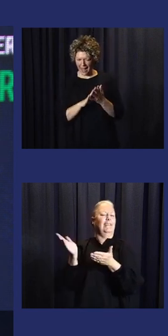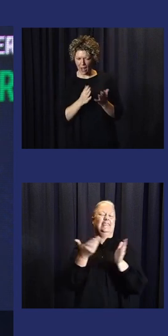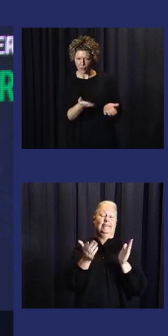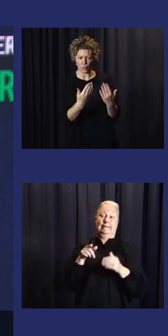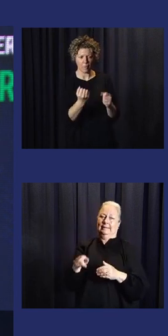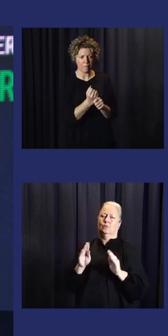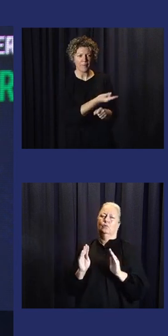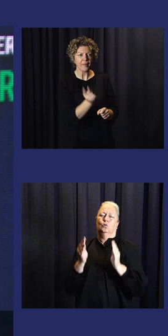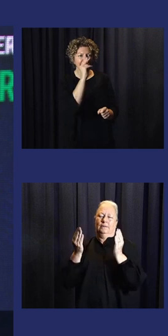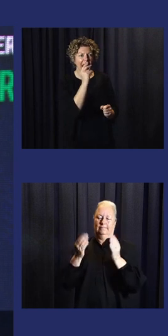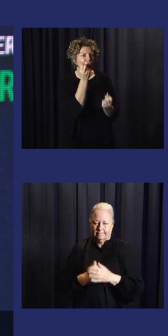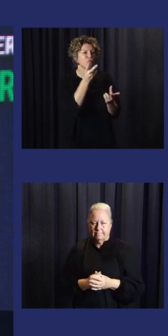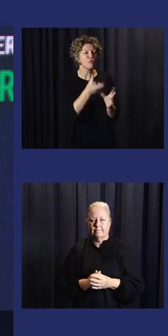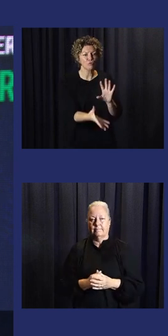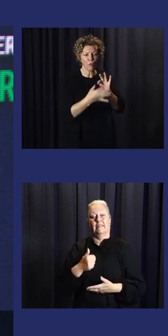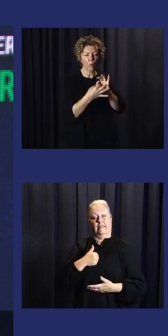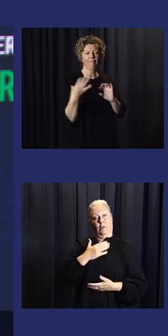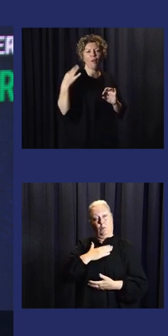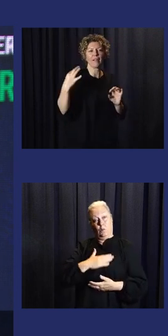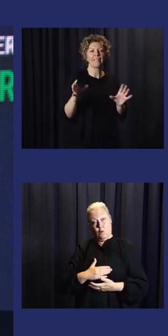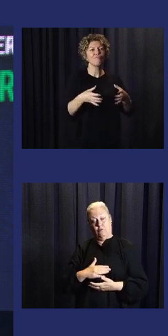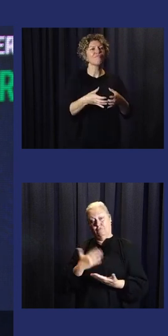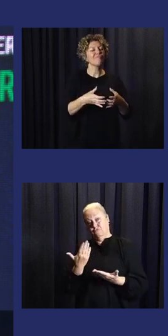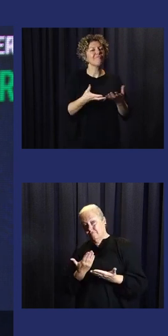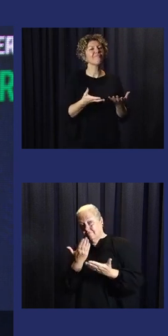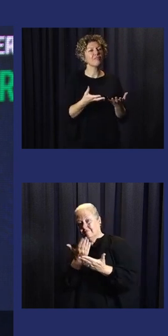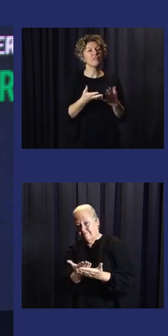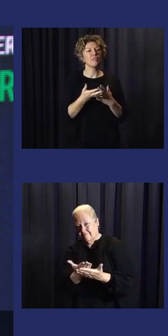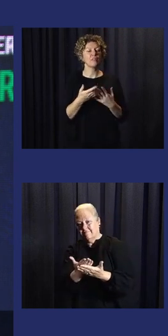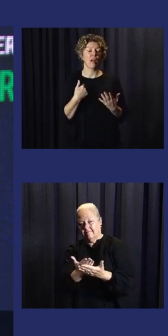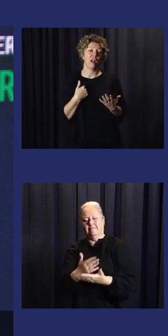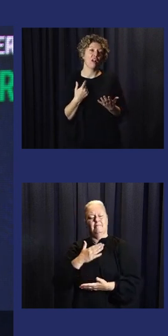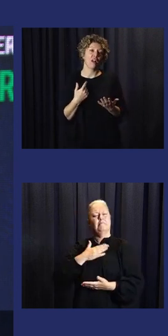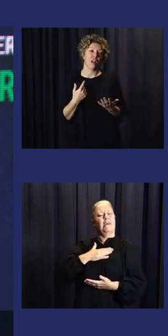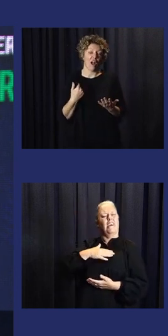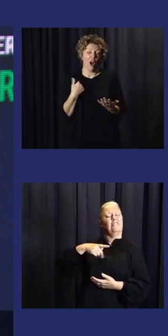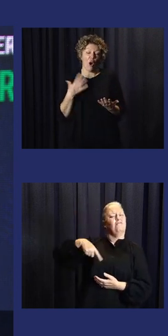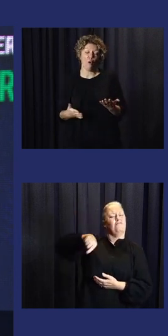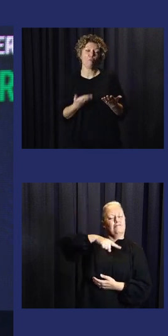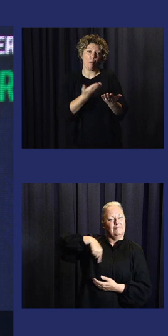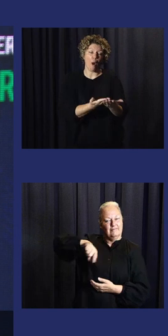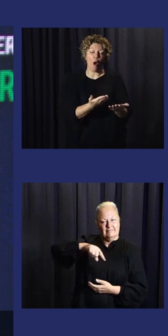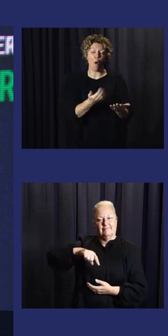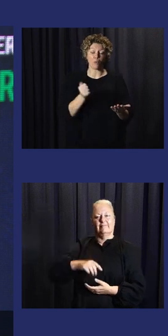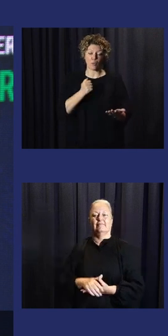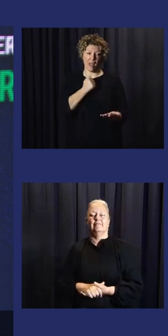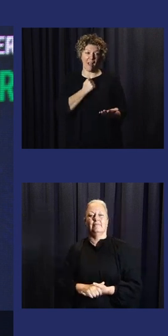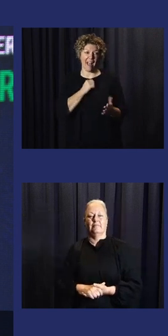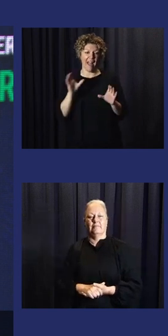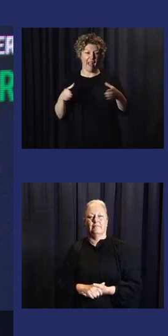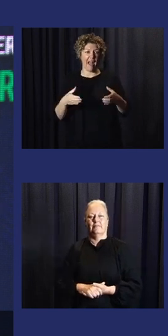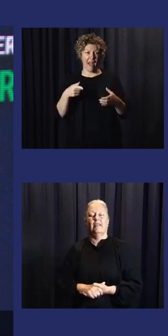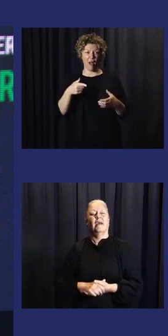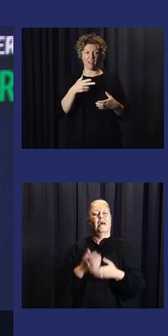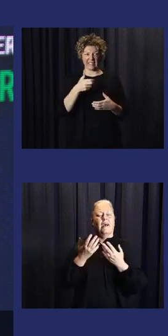generation. I would like to propose that my colleagues in Red Cross and Red Crescent movement establish a youth